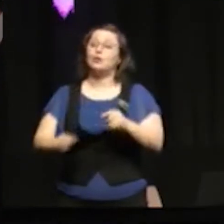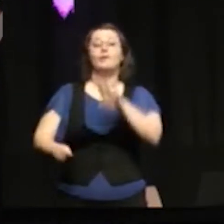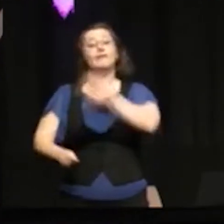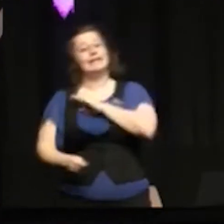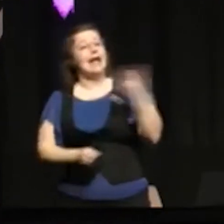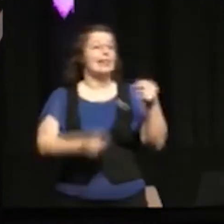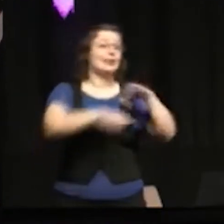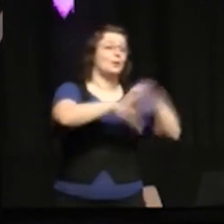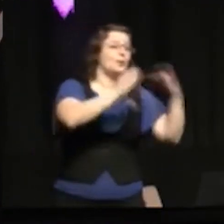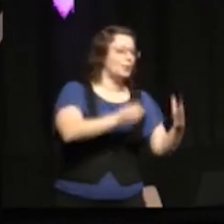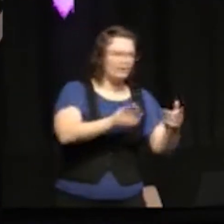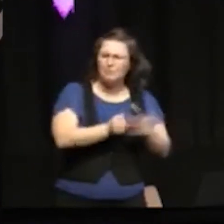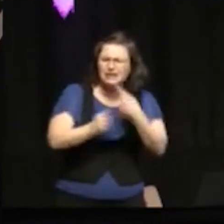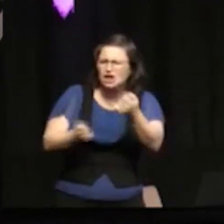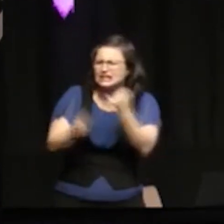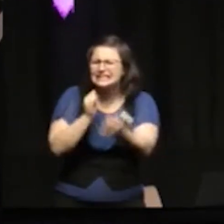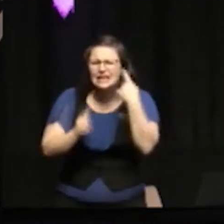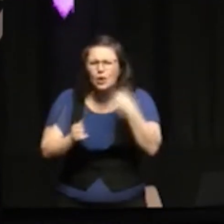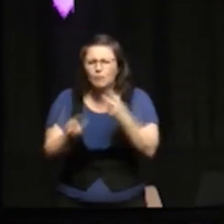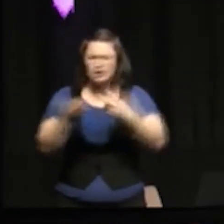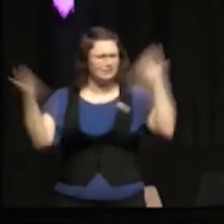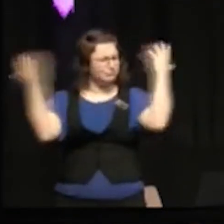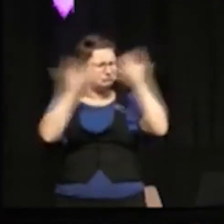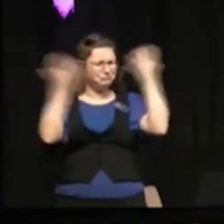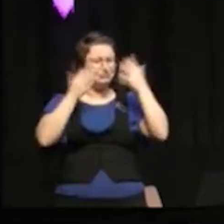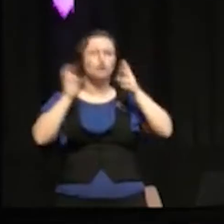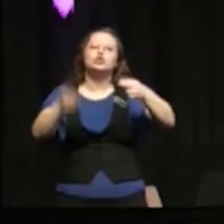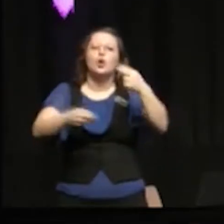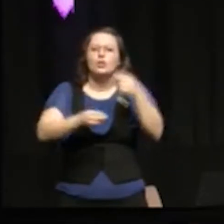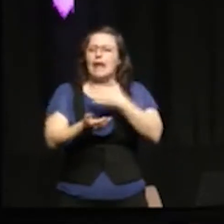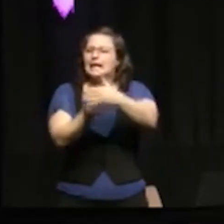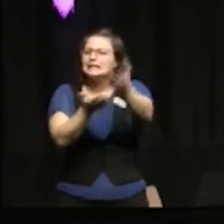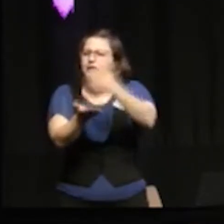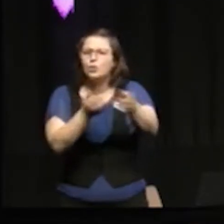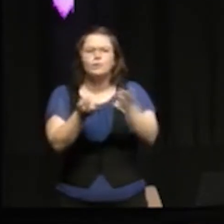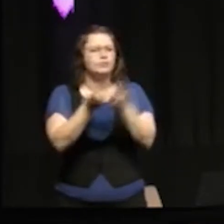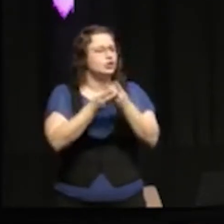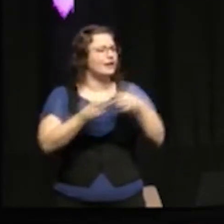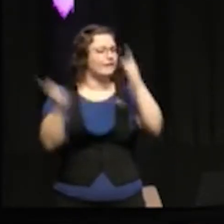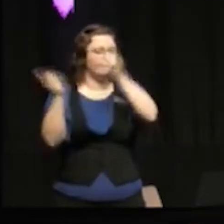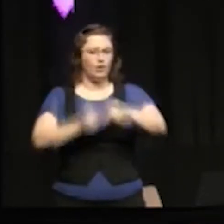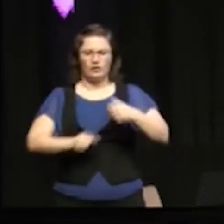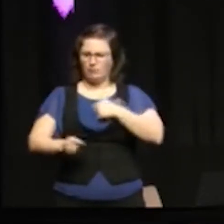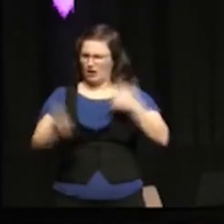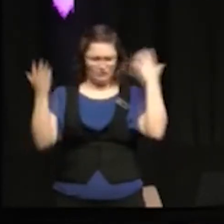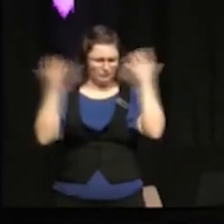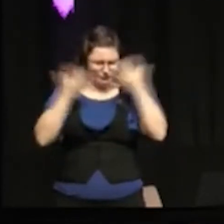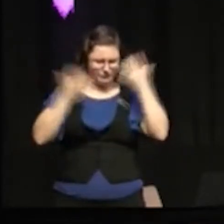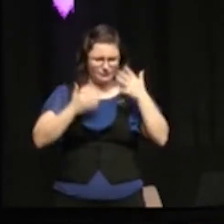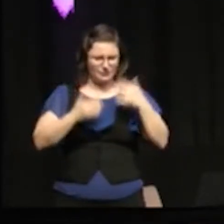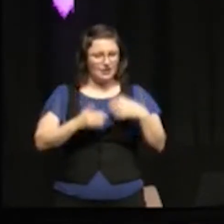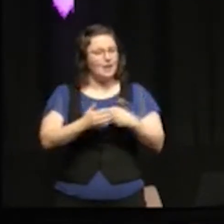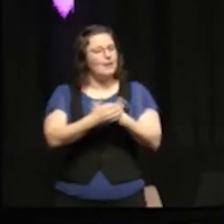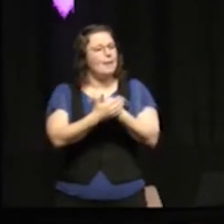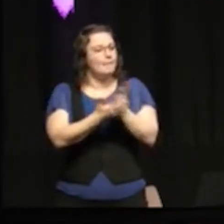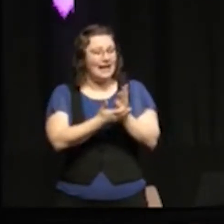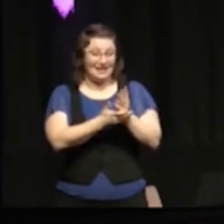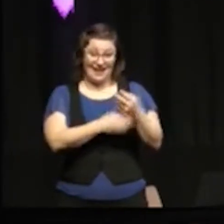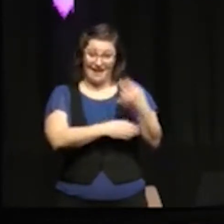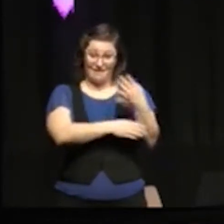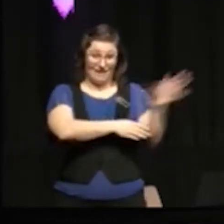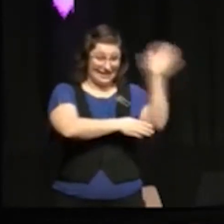gardener 500 meters far from my gallery still exists. And this kind of stories and this kind of things, which